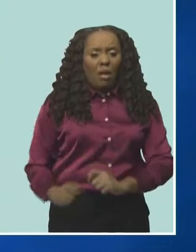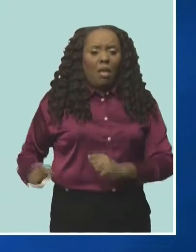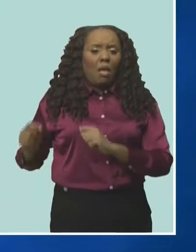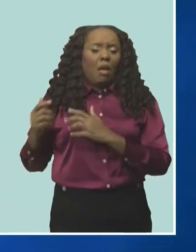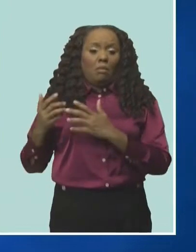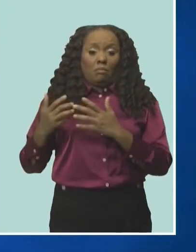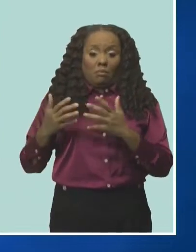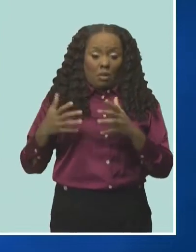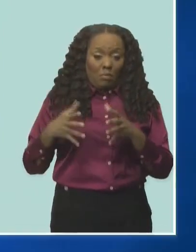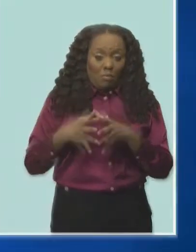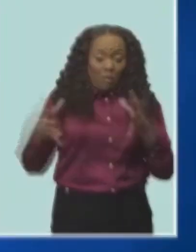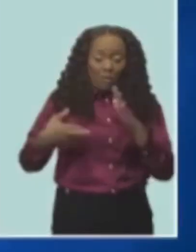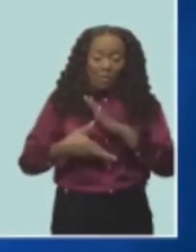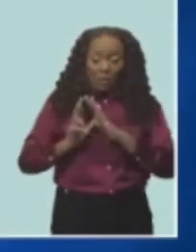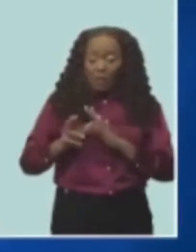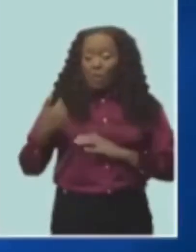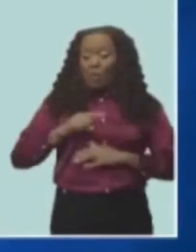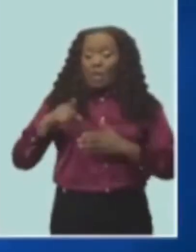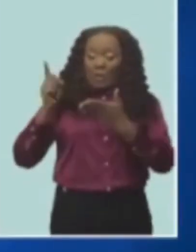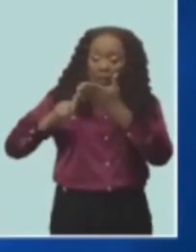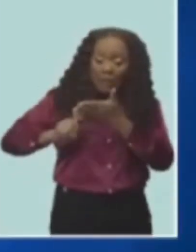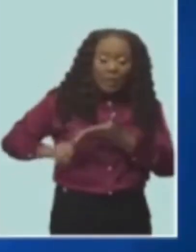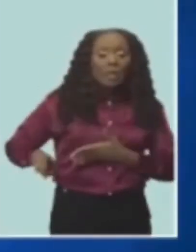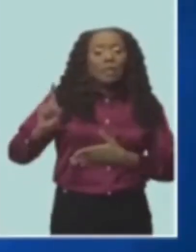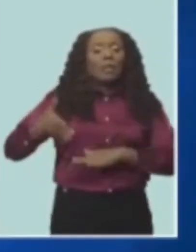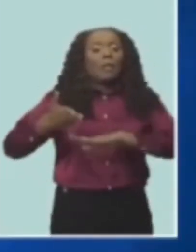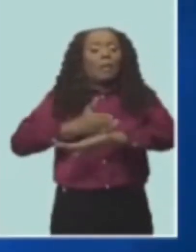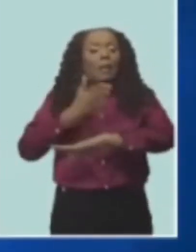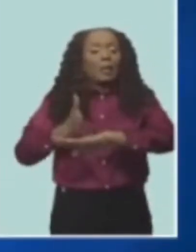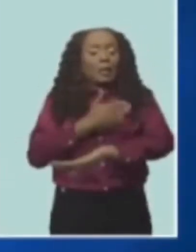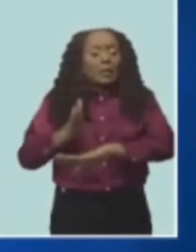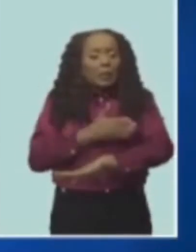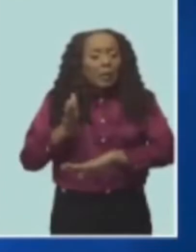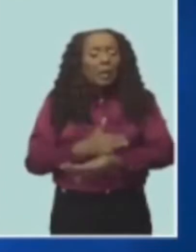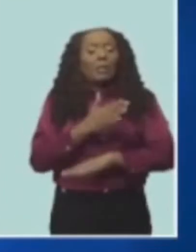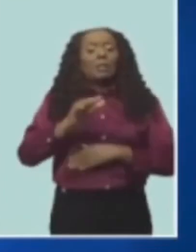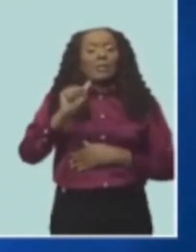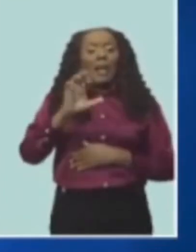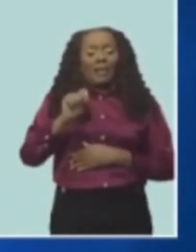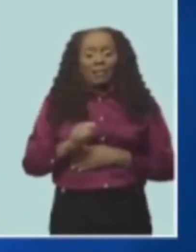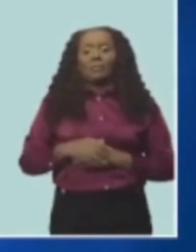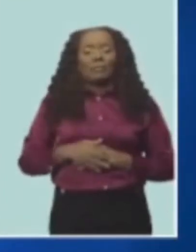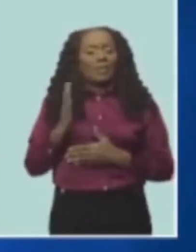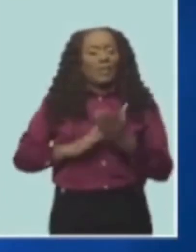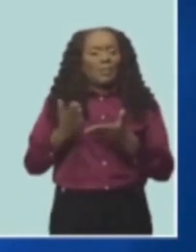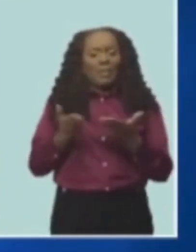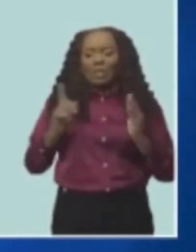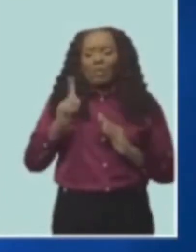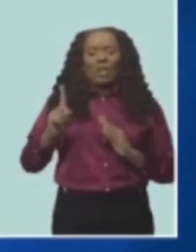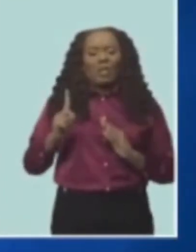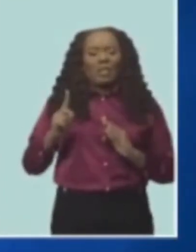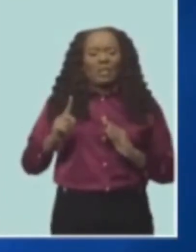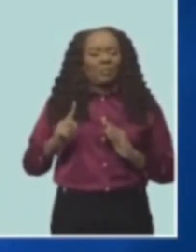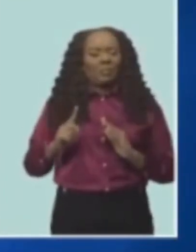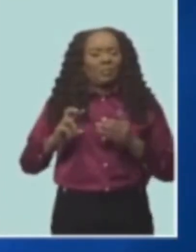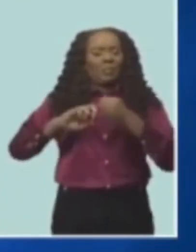that suggested that act had to be updated to include things that it did not include that were troubling us